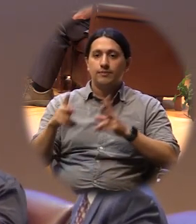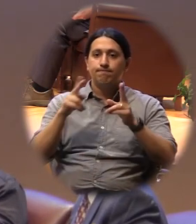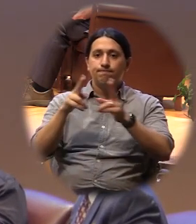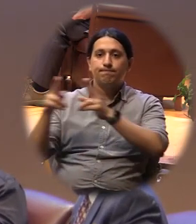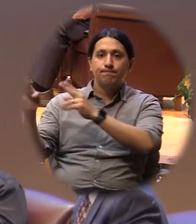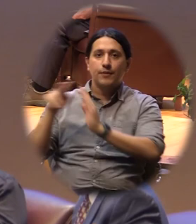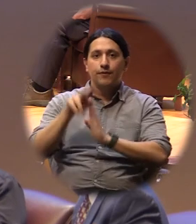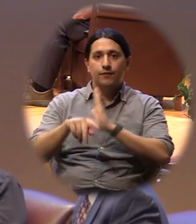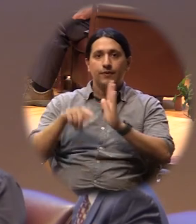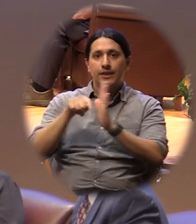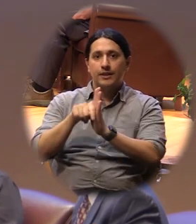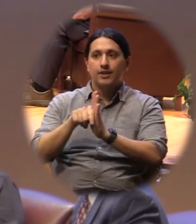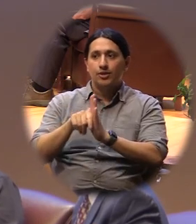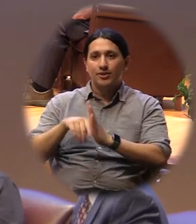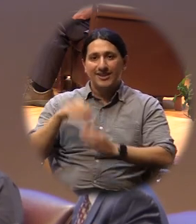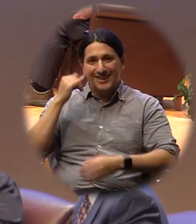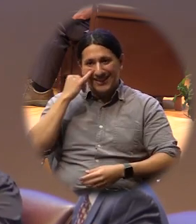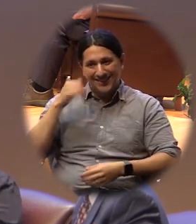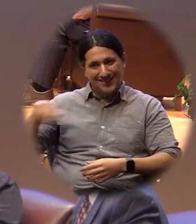those who are like, what the heck is TikTok?